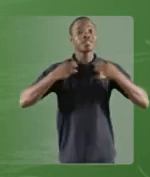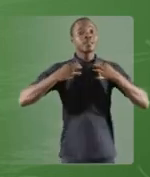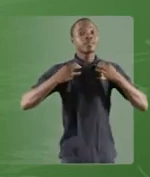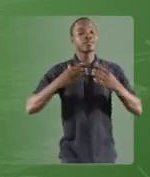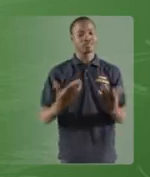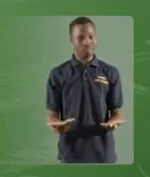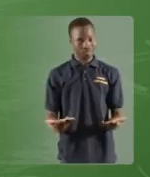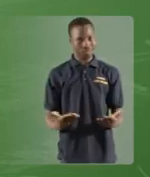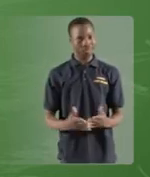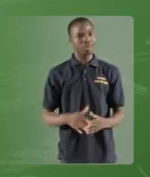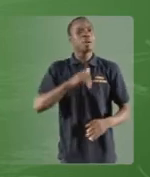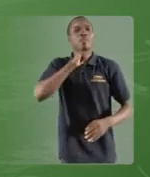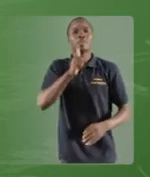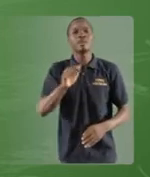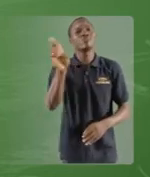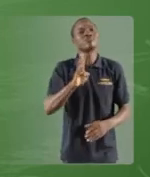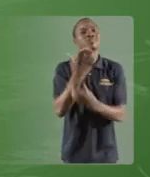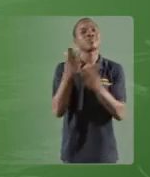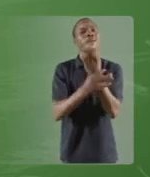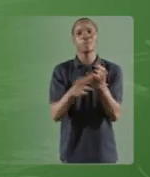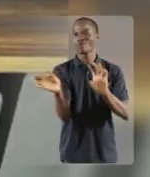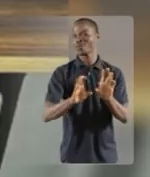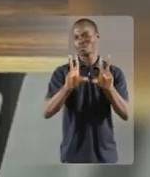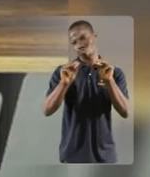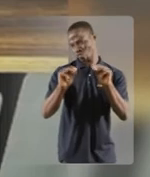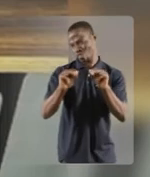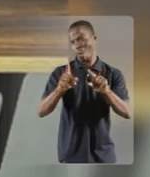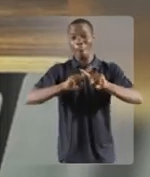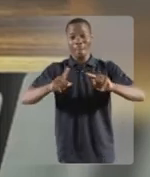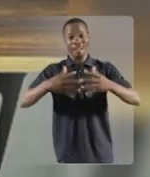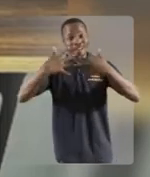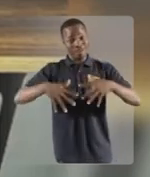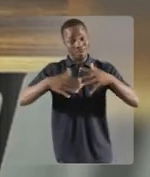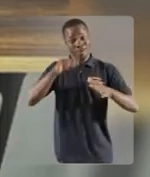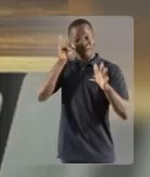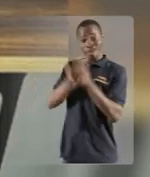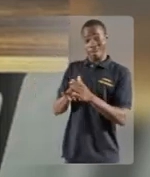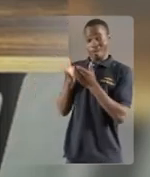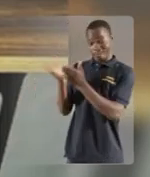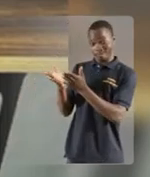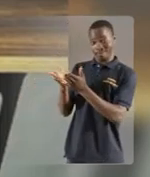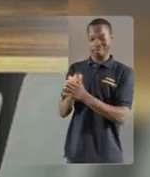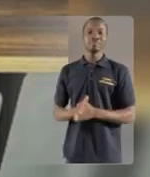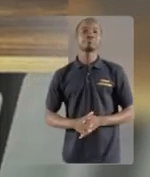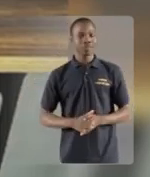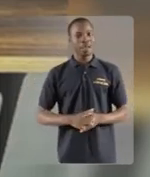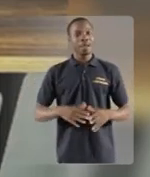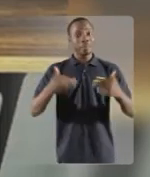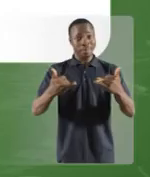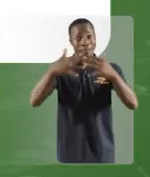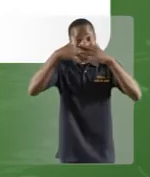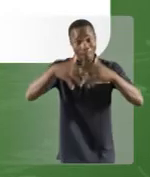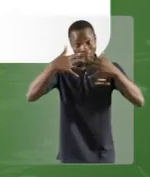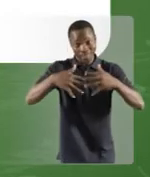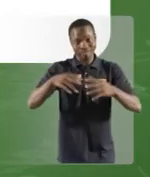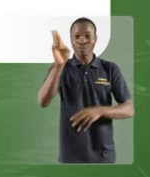with hands. They are made with machines. A machine that is used to make clothes is